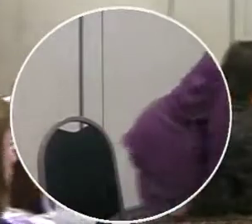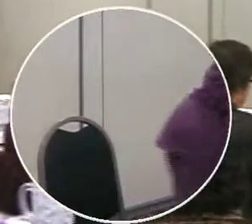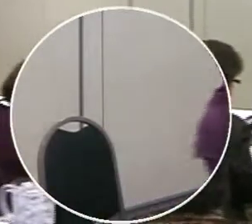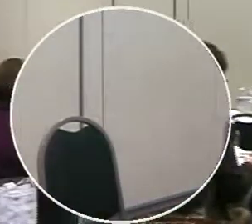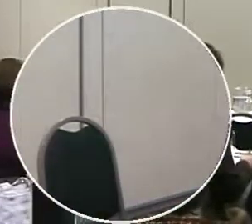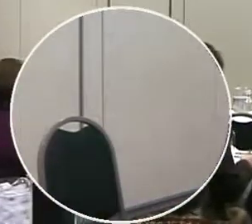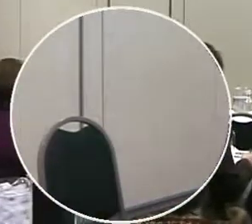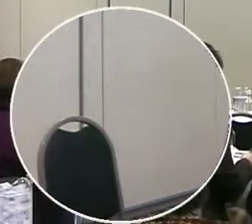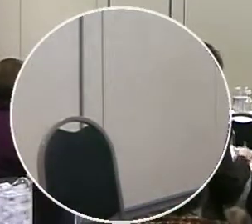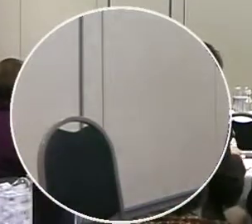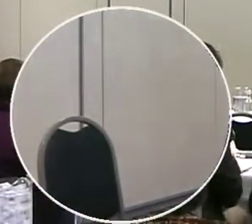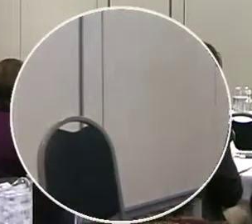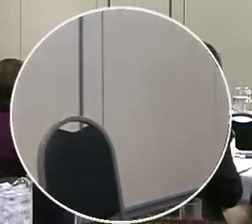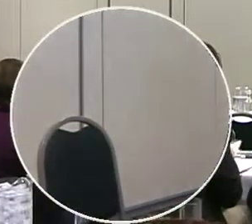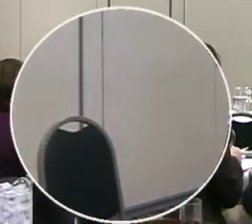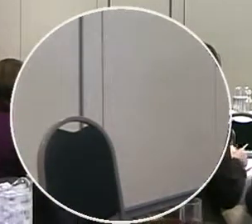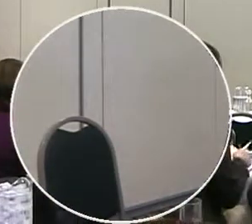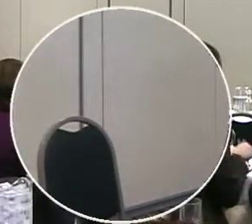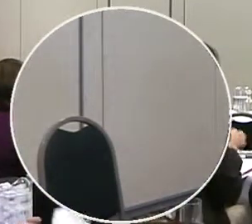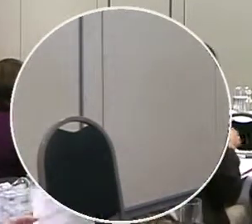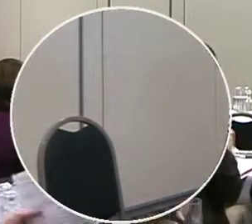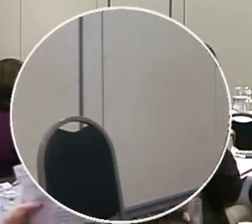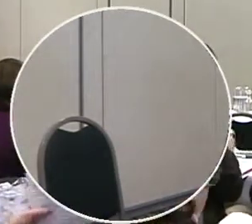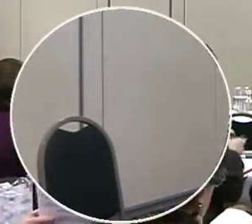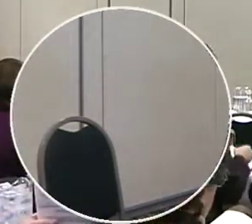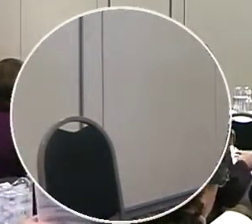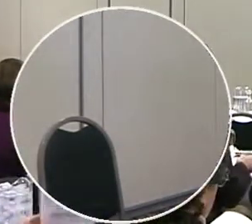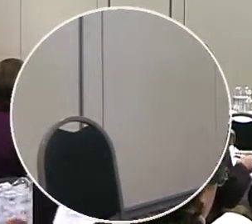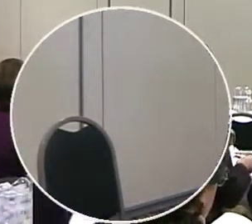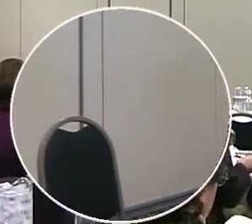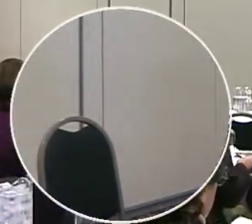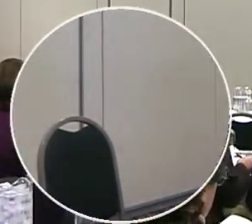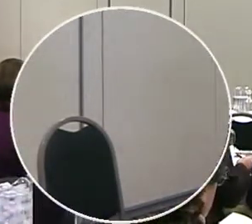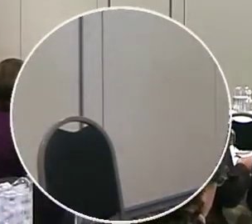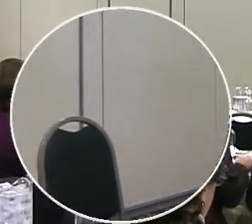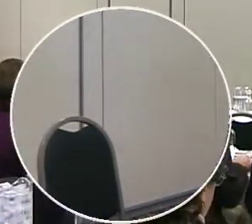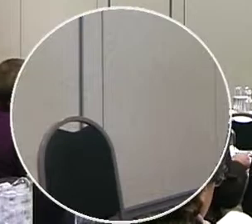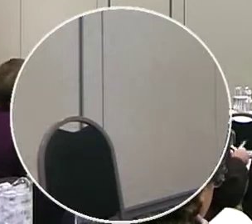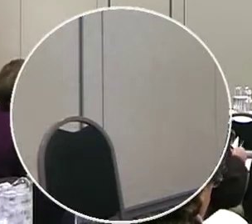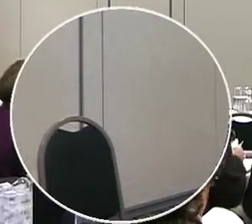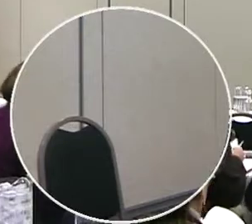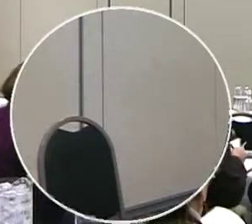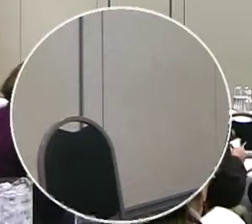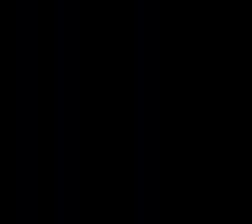Okay.